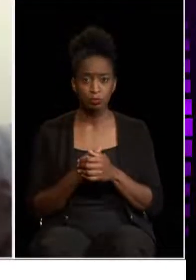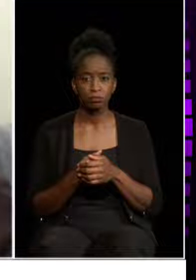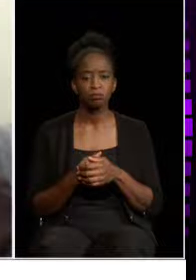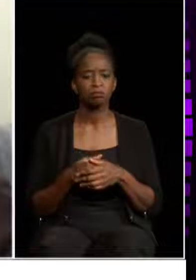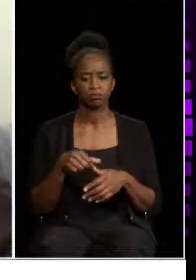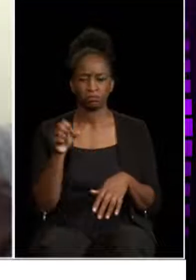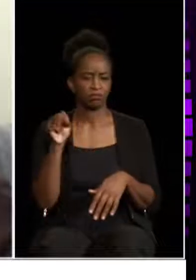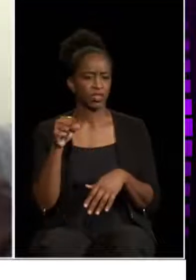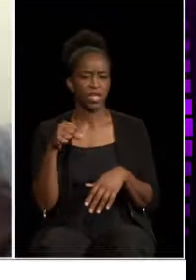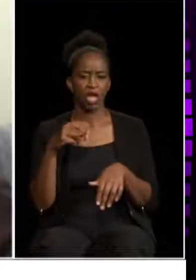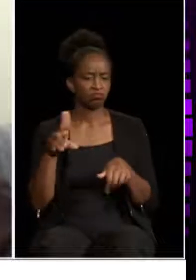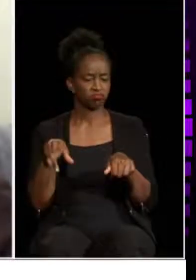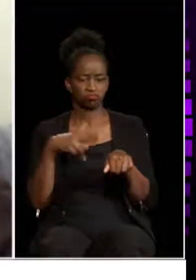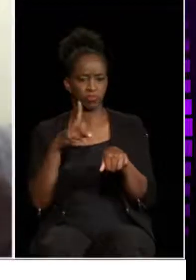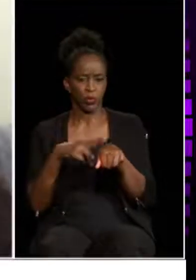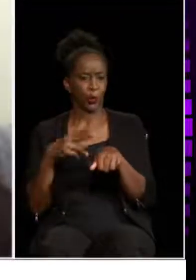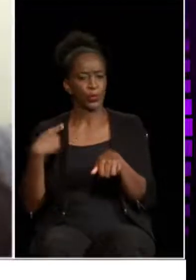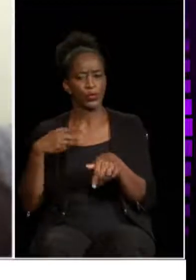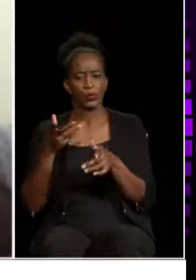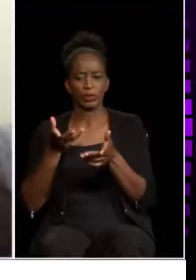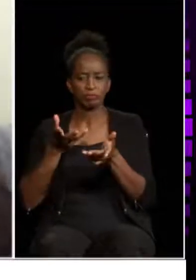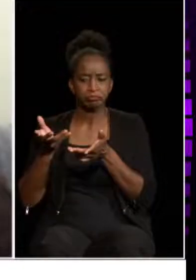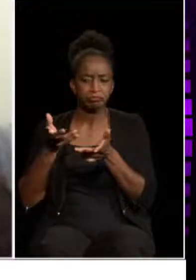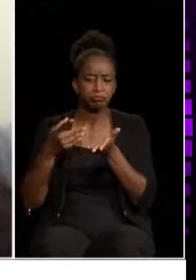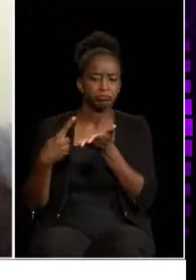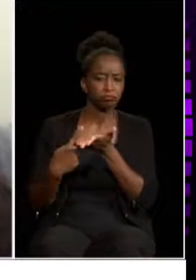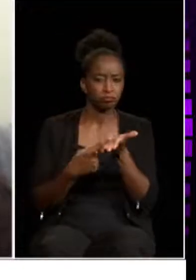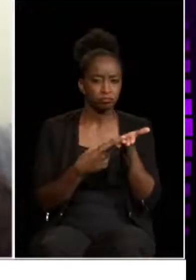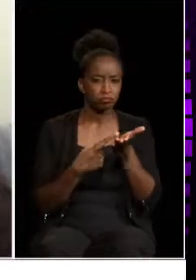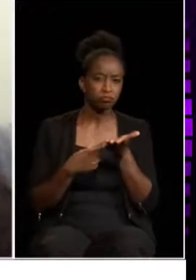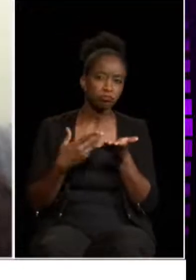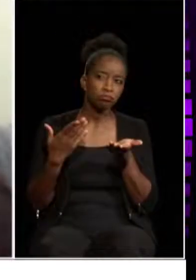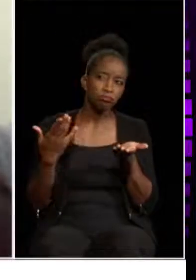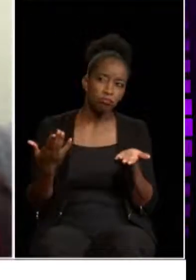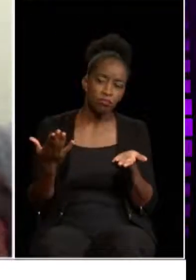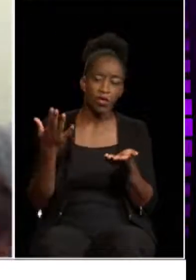I'm not sure if it's because most of my peer group